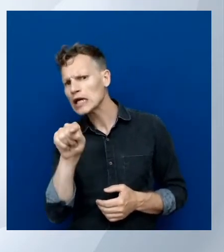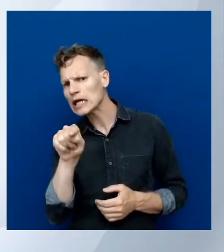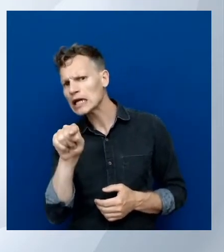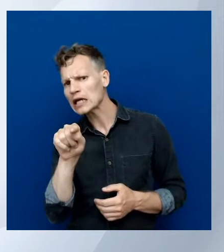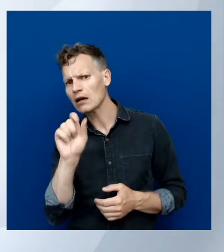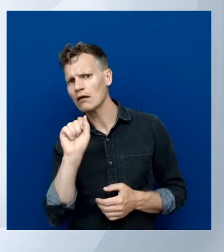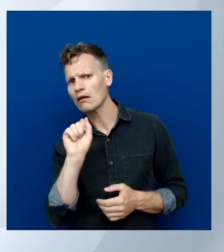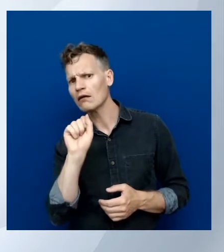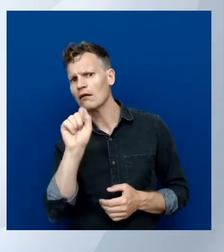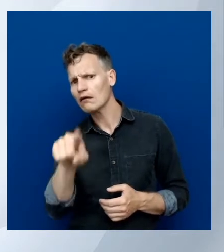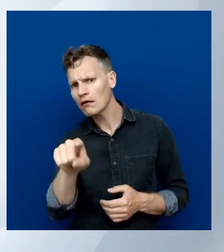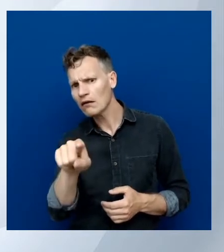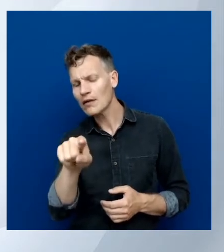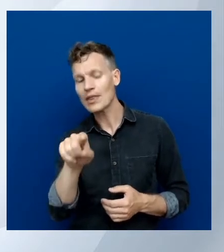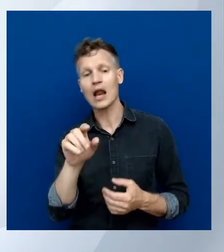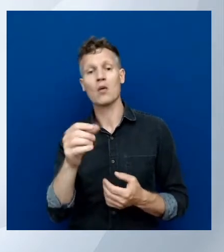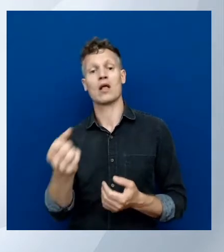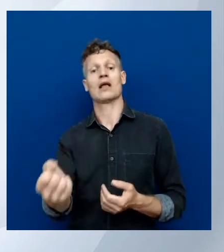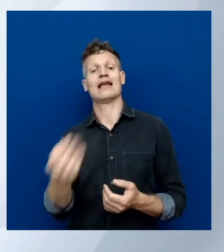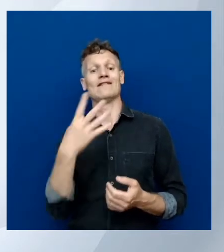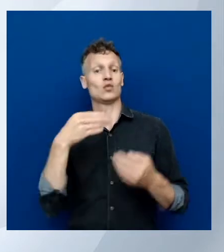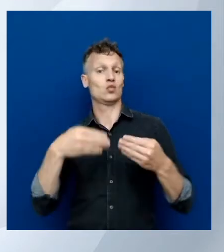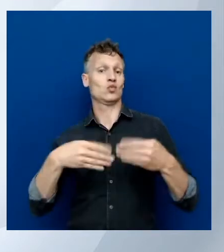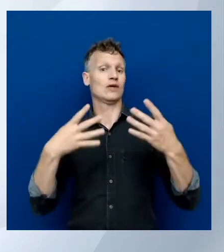language, so don't try to read it as such.